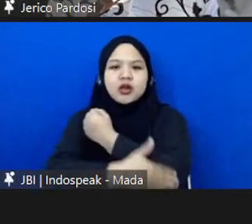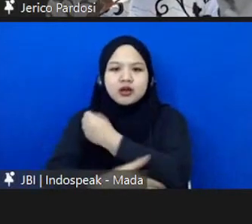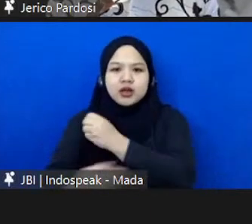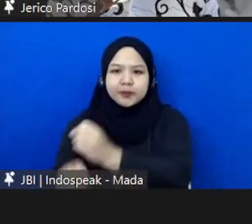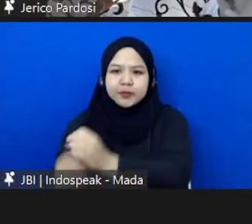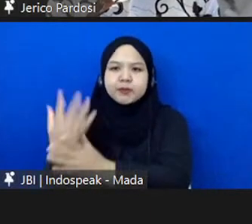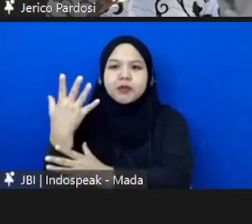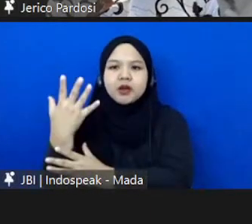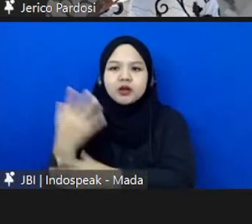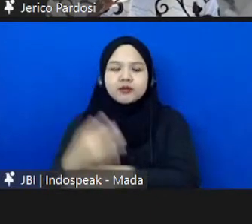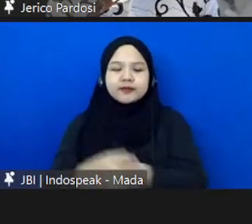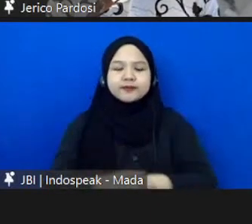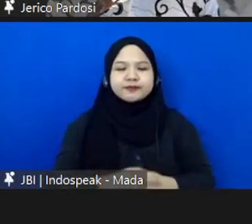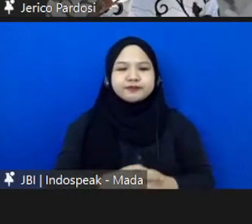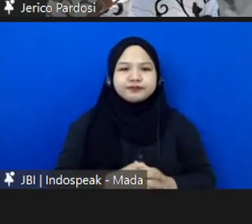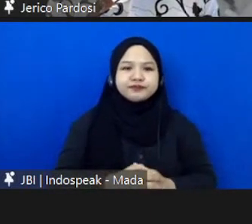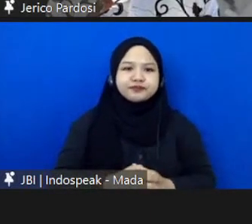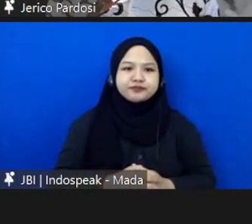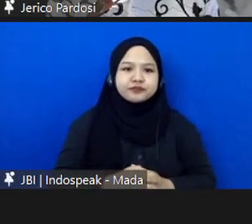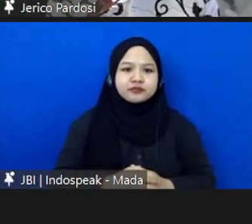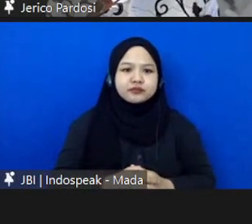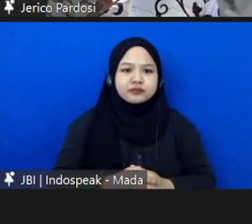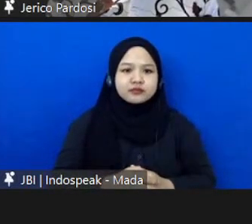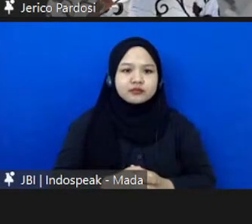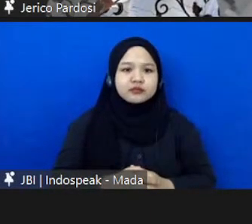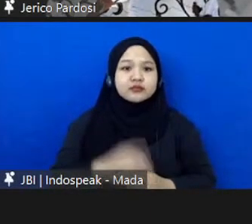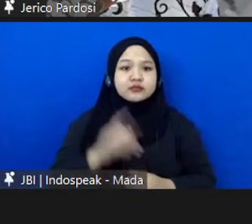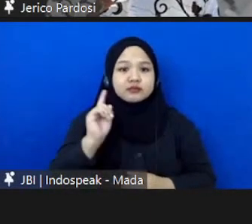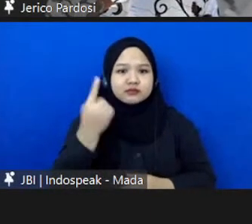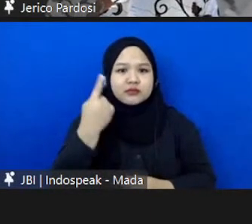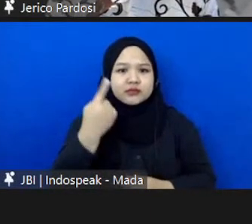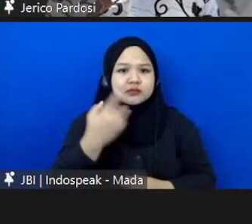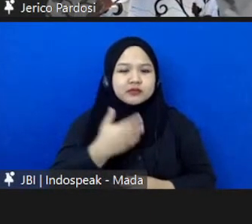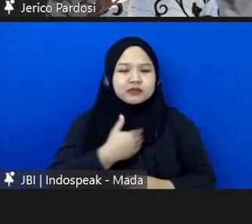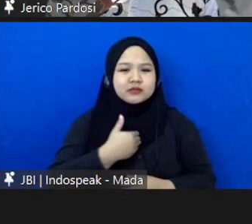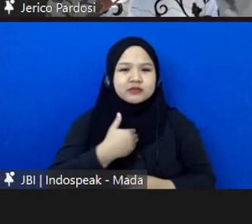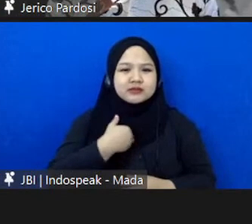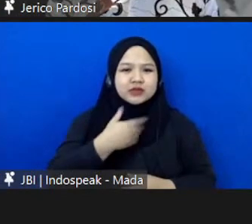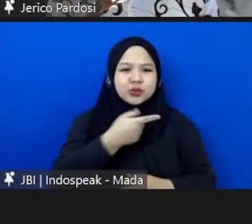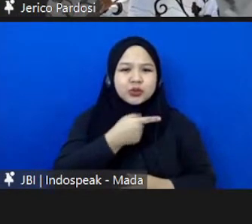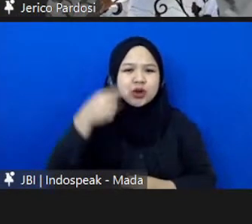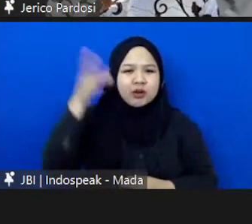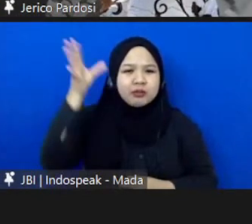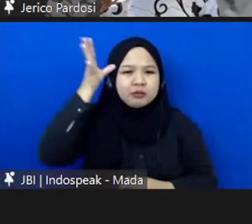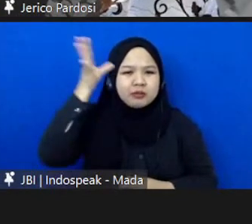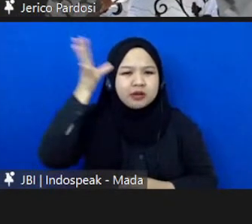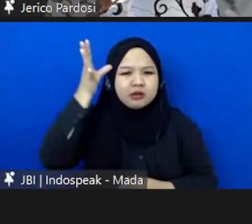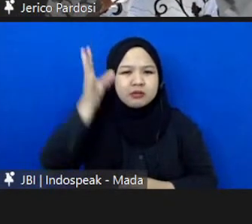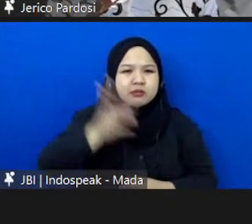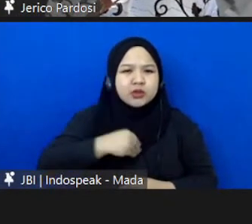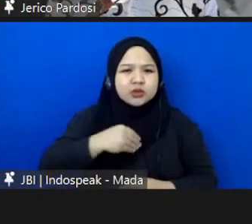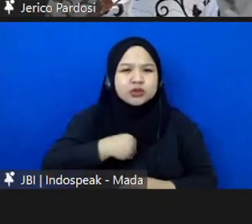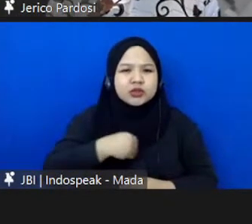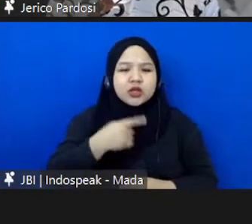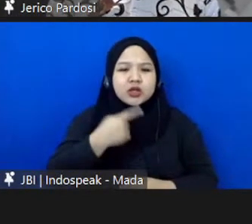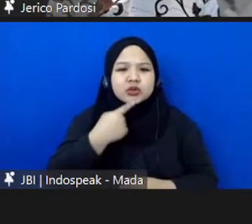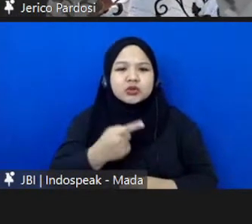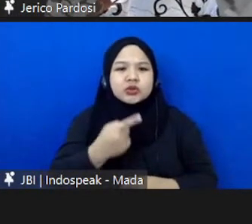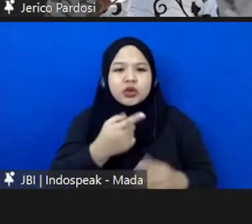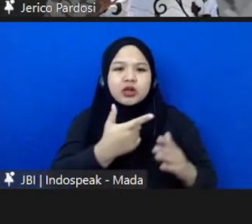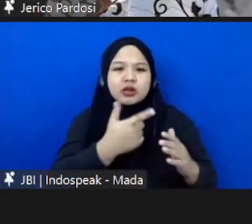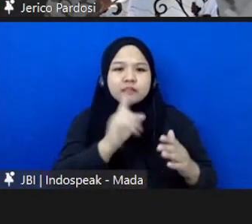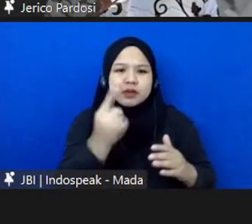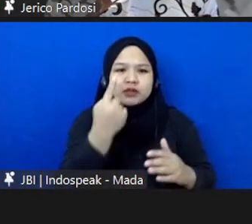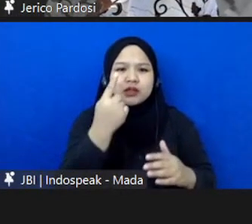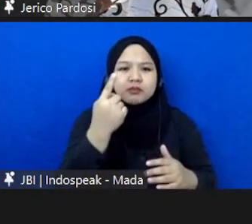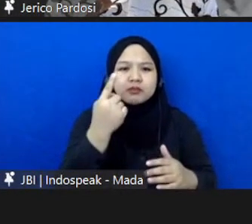The first question, I'm not super sure I understood the question. So I understood that it's kind of a technical problem when he's